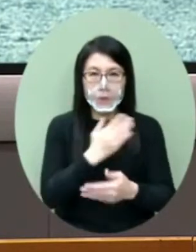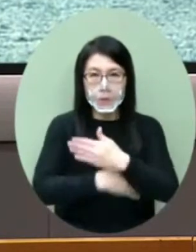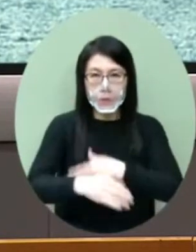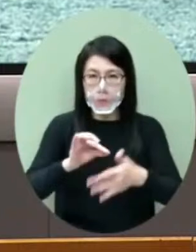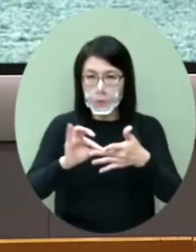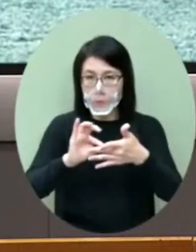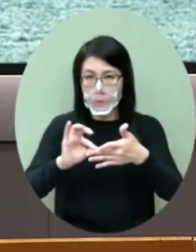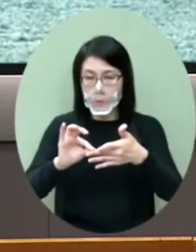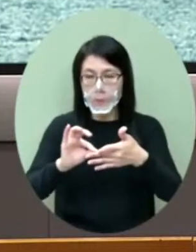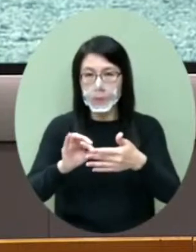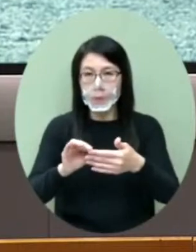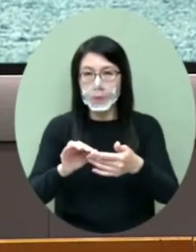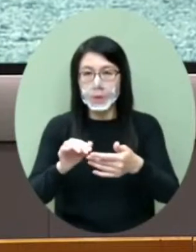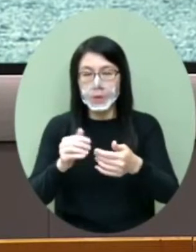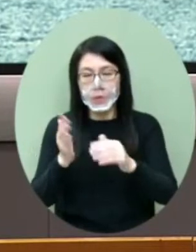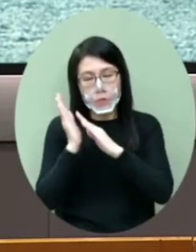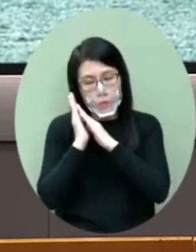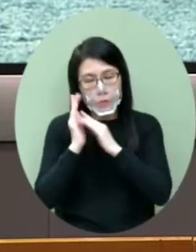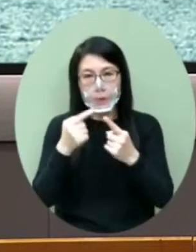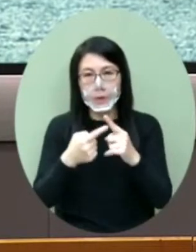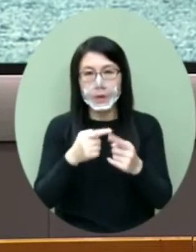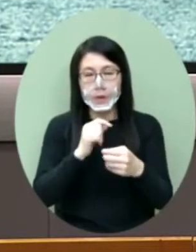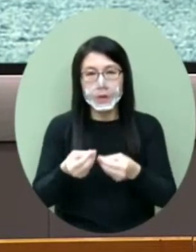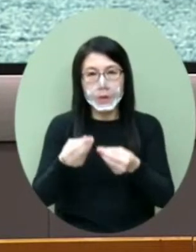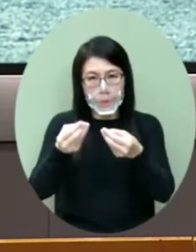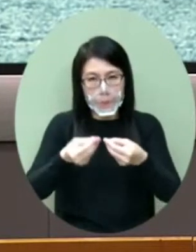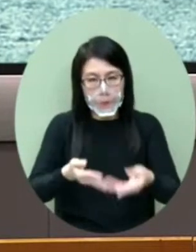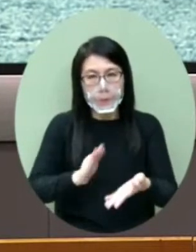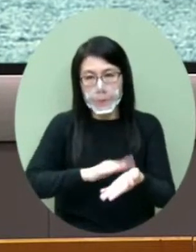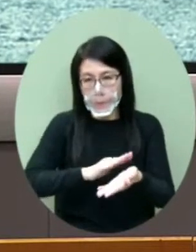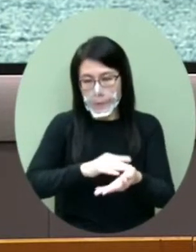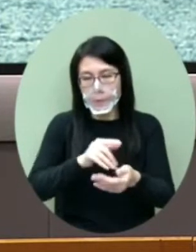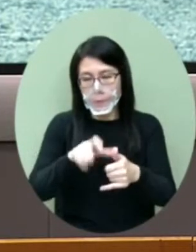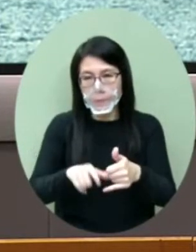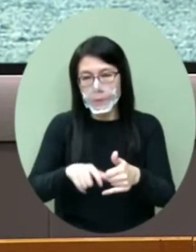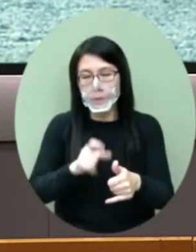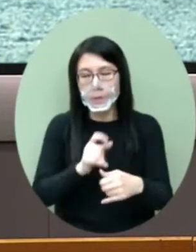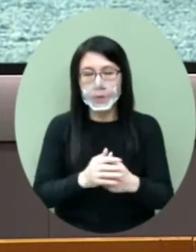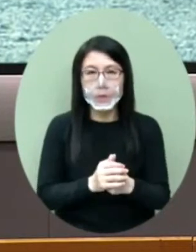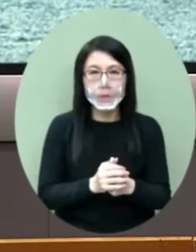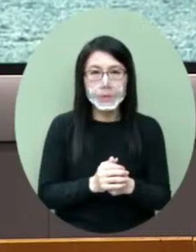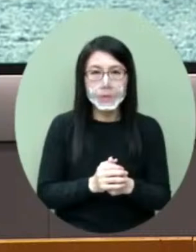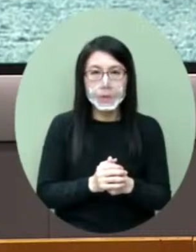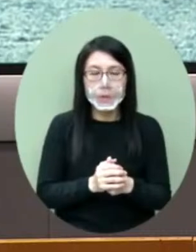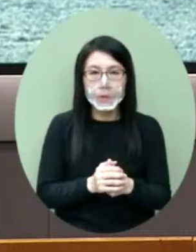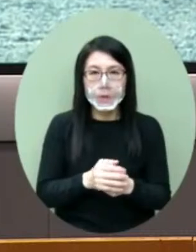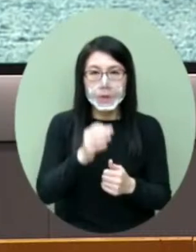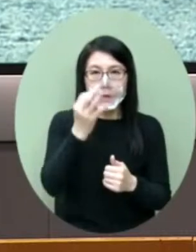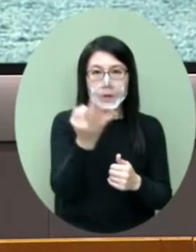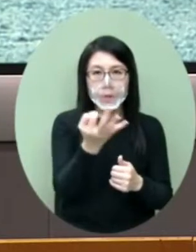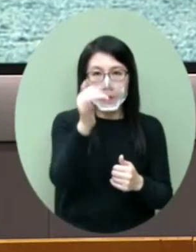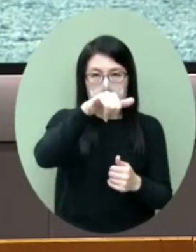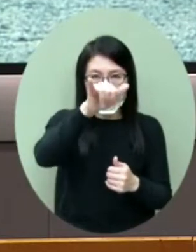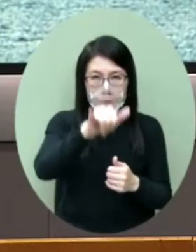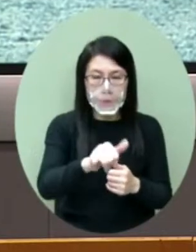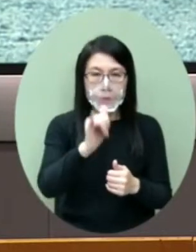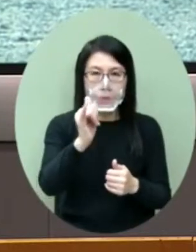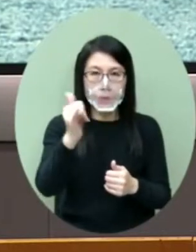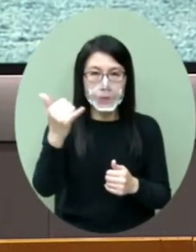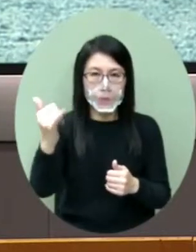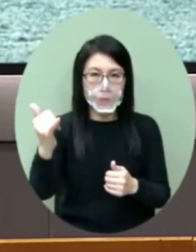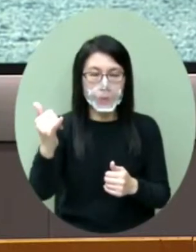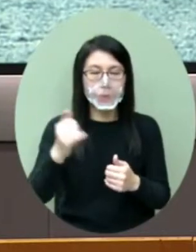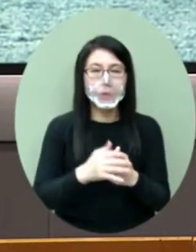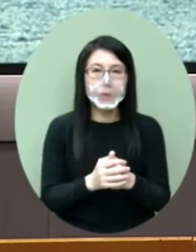There are altogether 9,390 residents from residential care homes for the disabled that have been